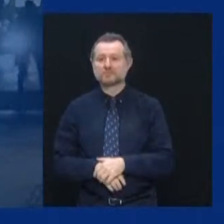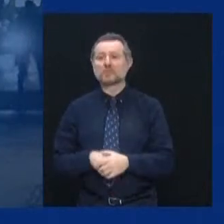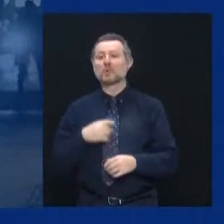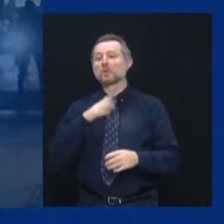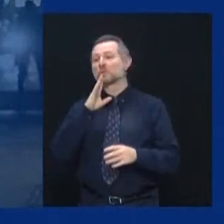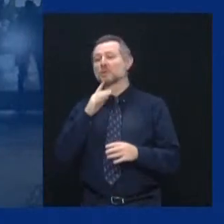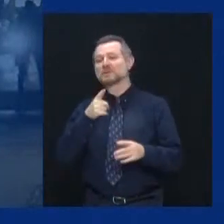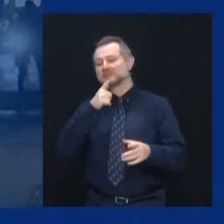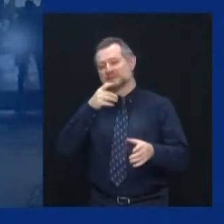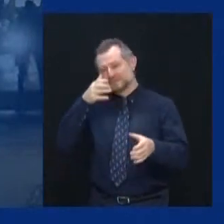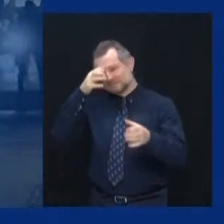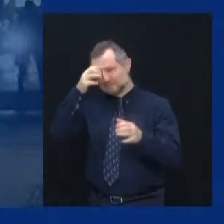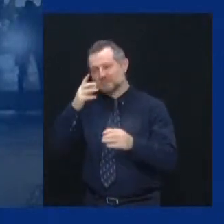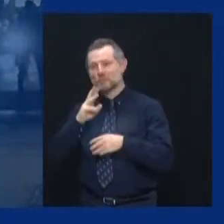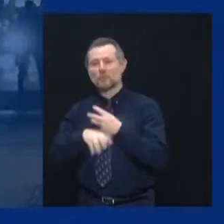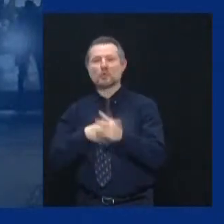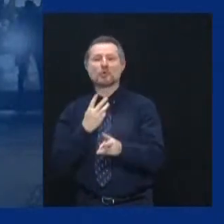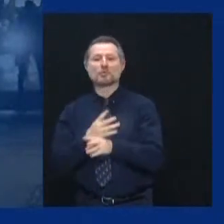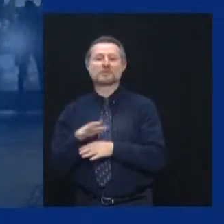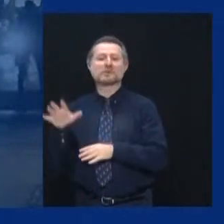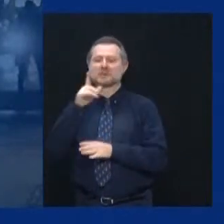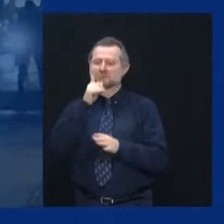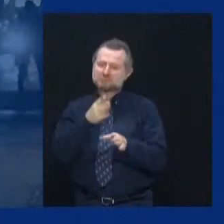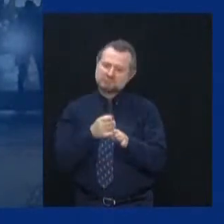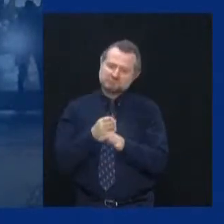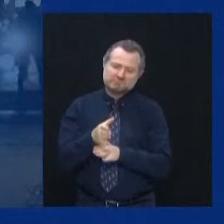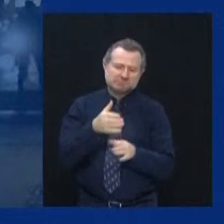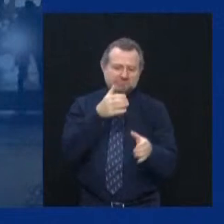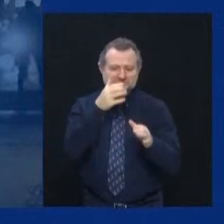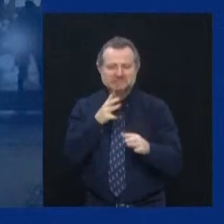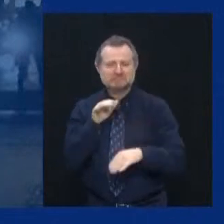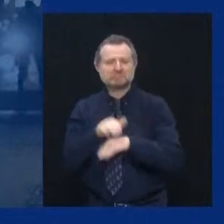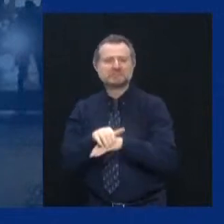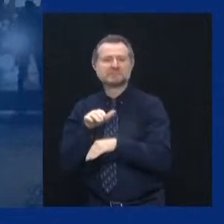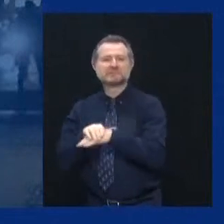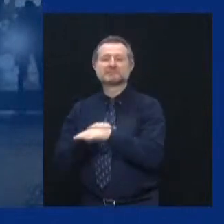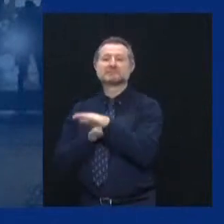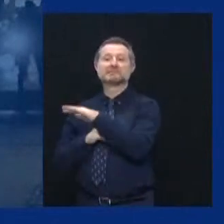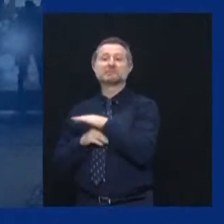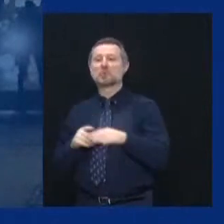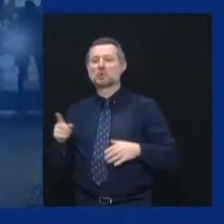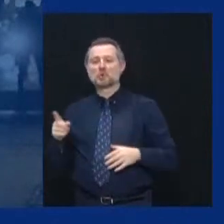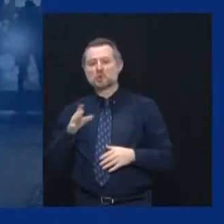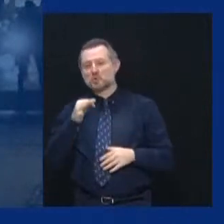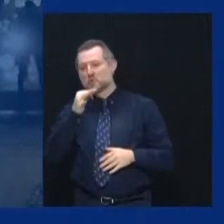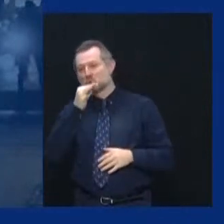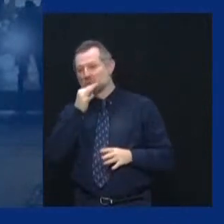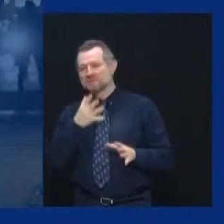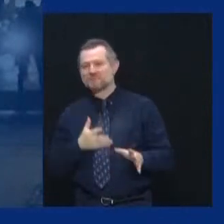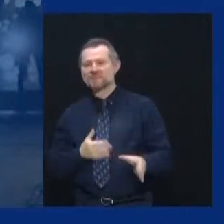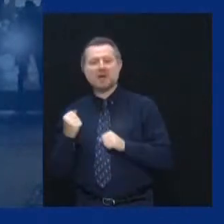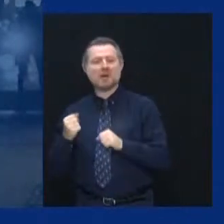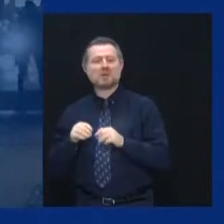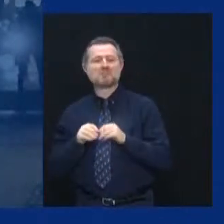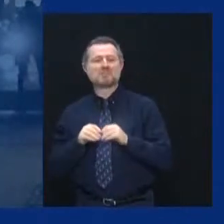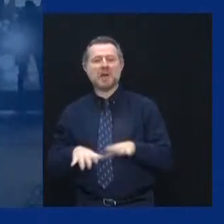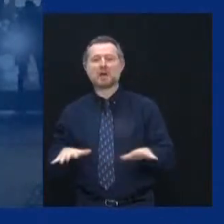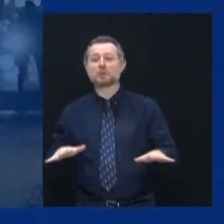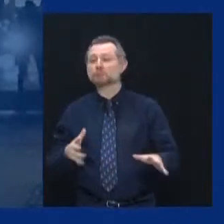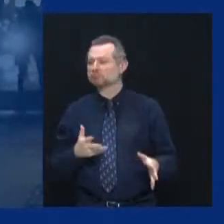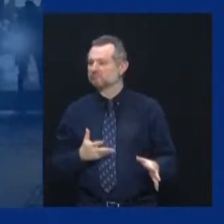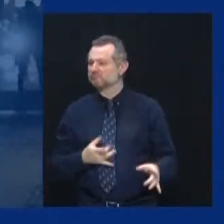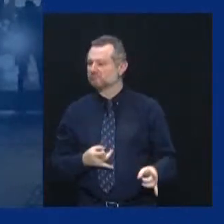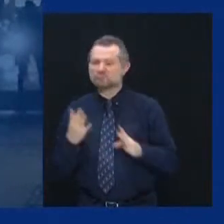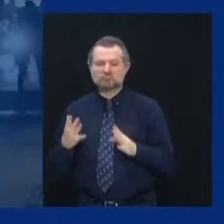experts, UK experts. This is the Usain Bolt of infection rates. Usain Bolt was